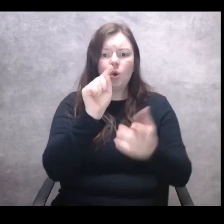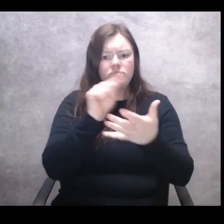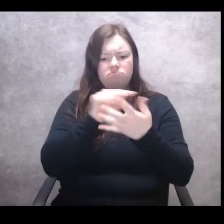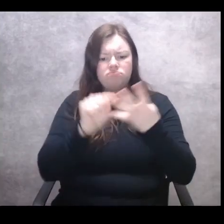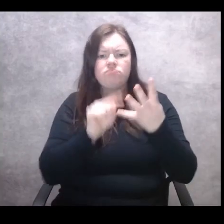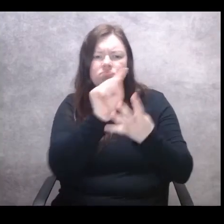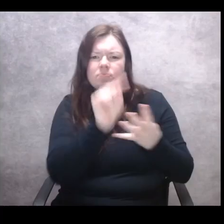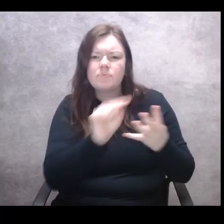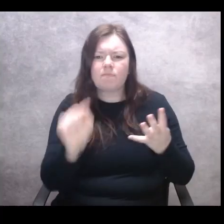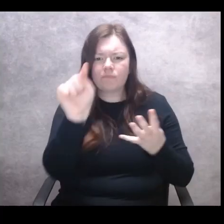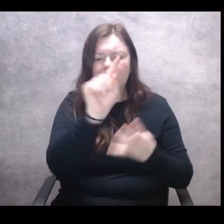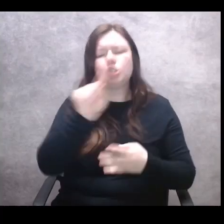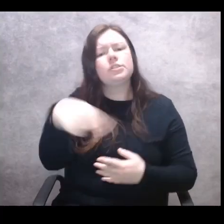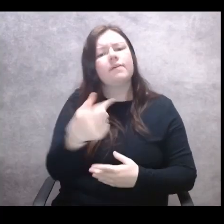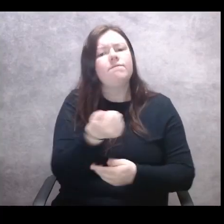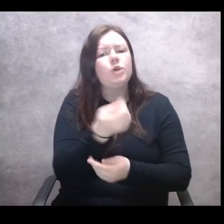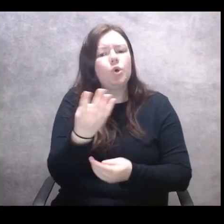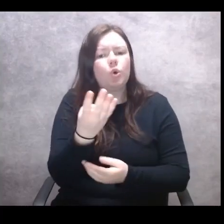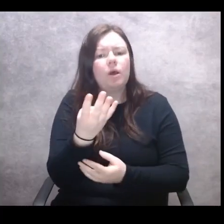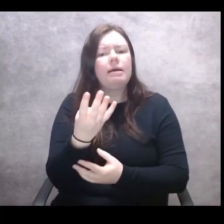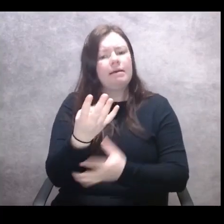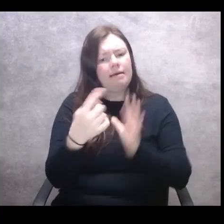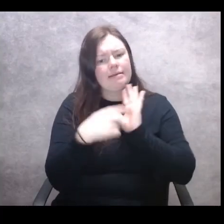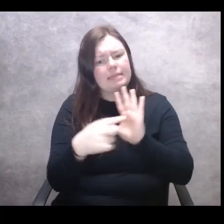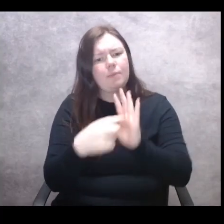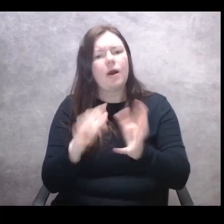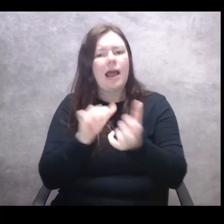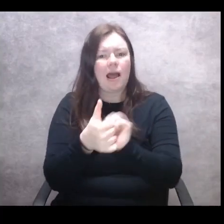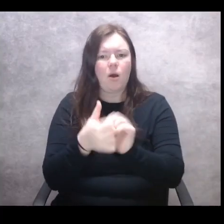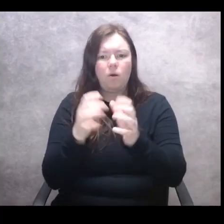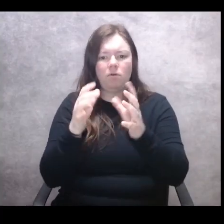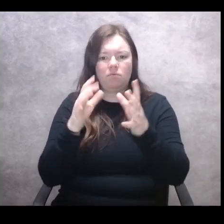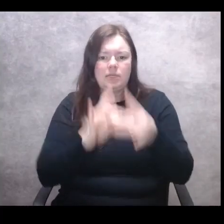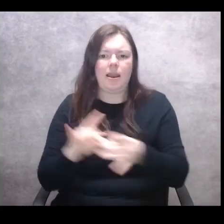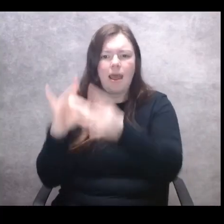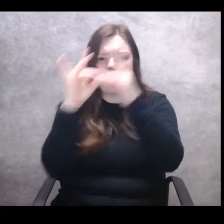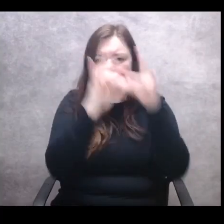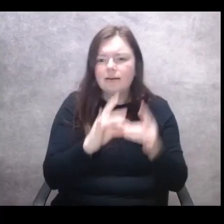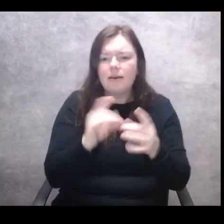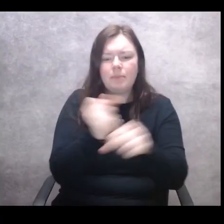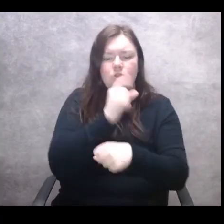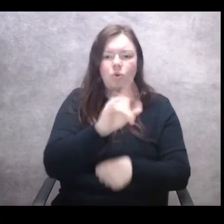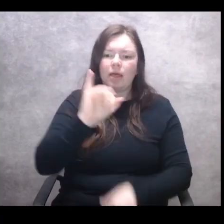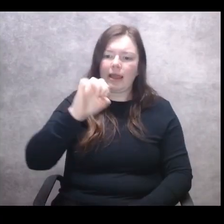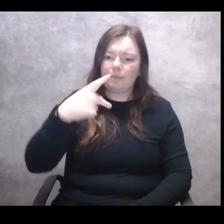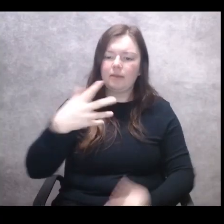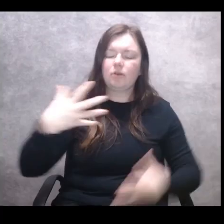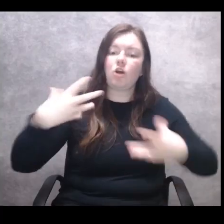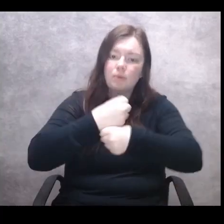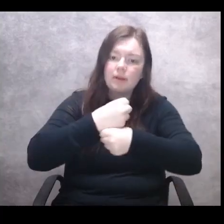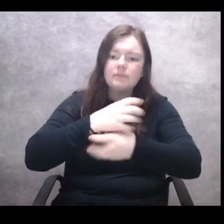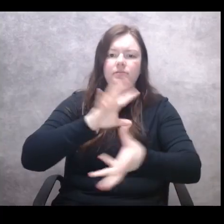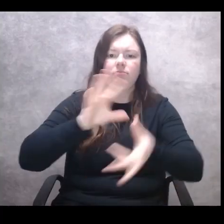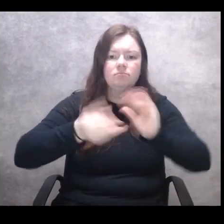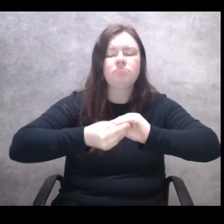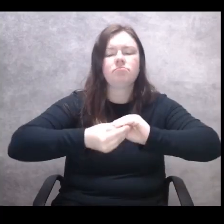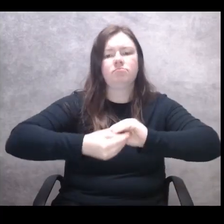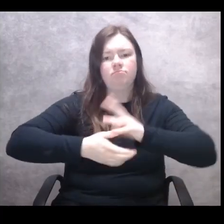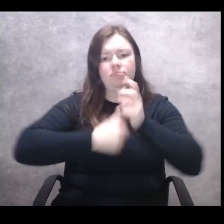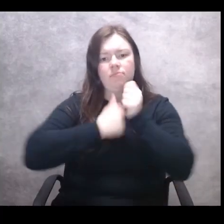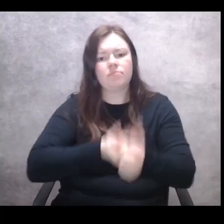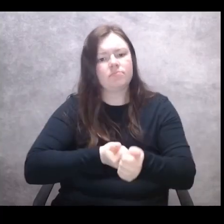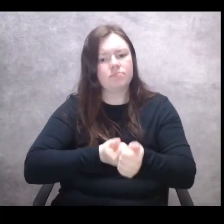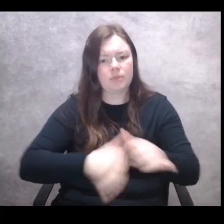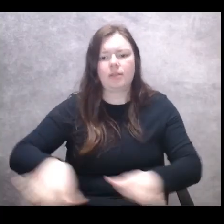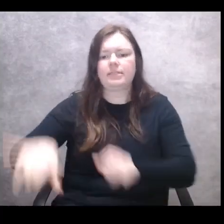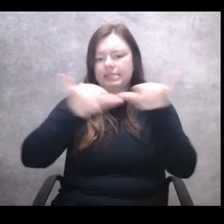few examples of how those connections will be made to ensure the IEP is compliant, comprehensive, and